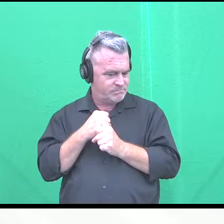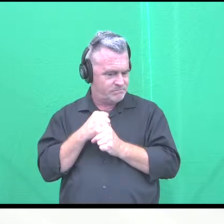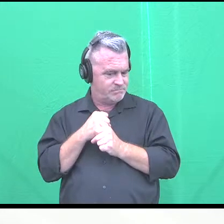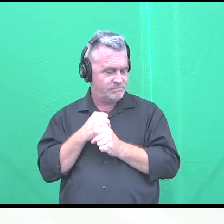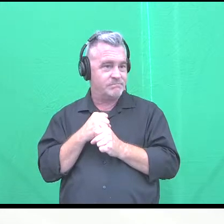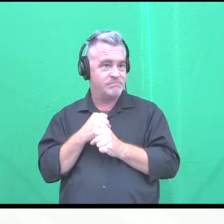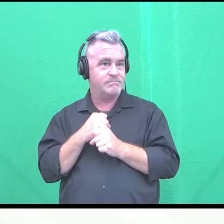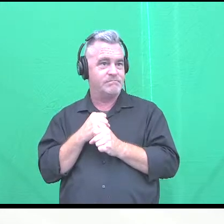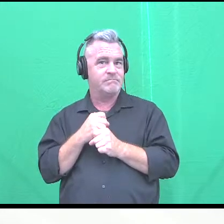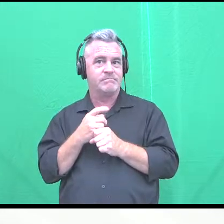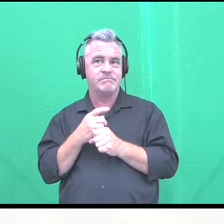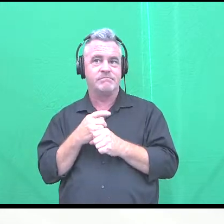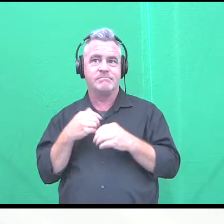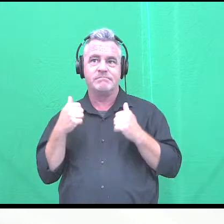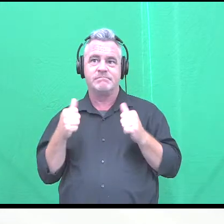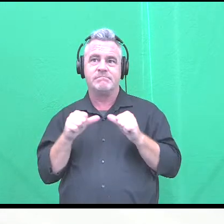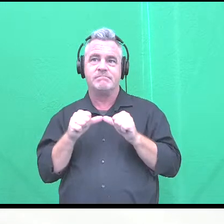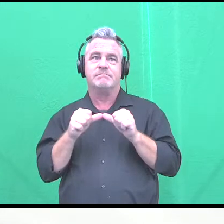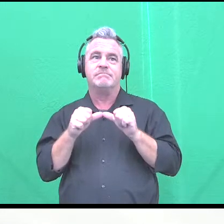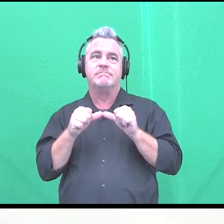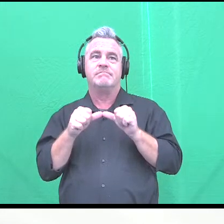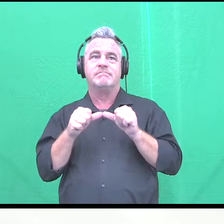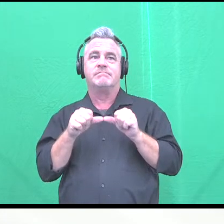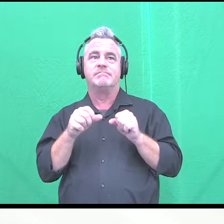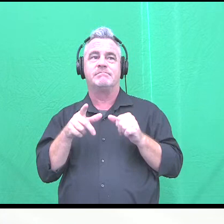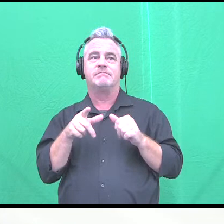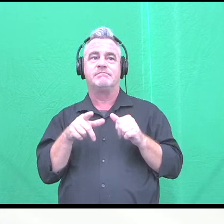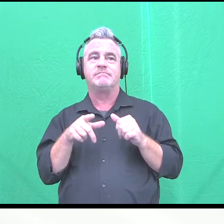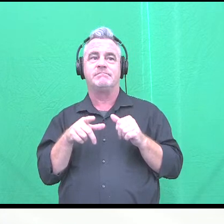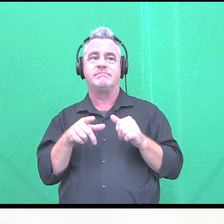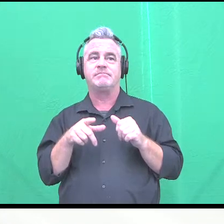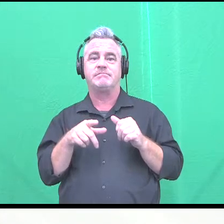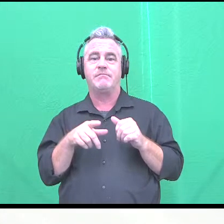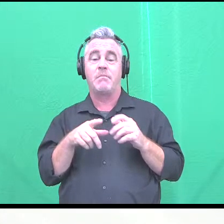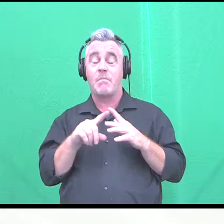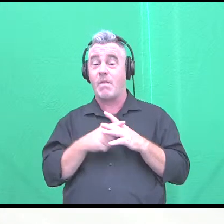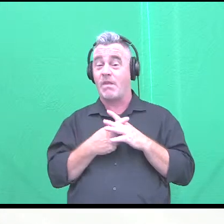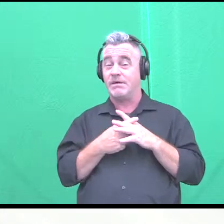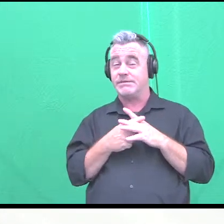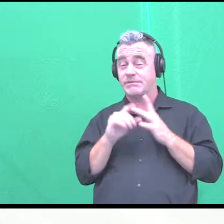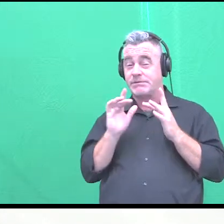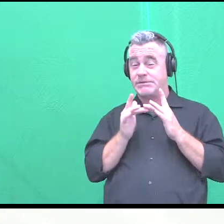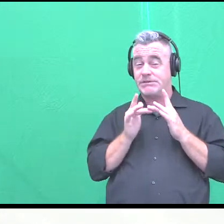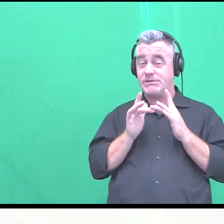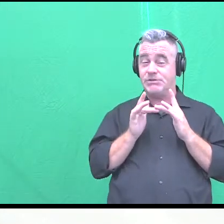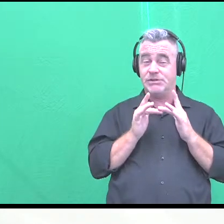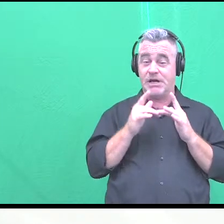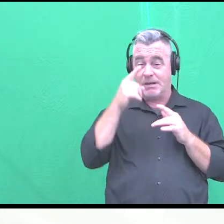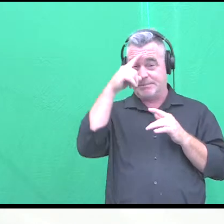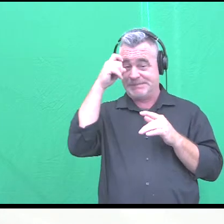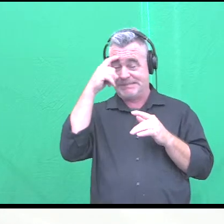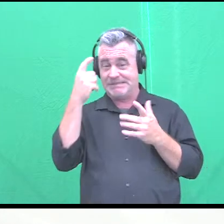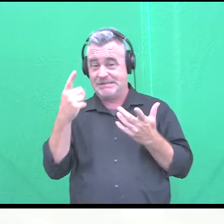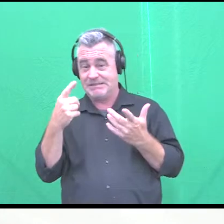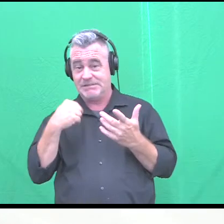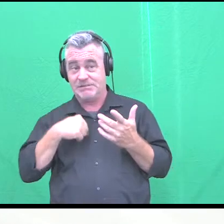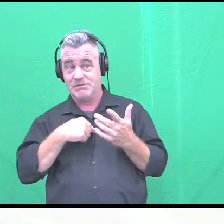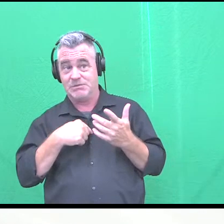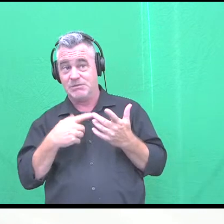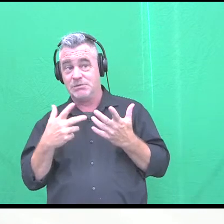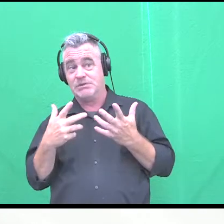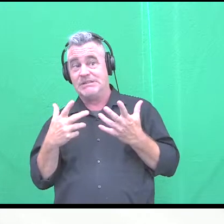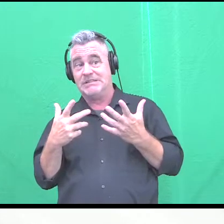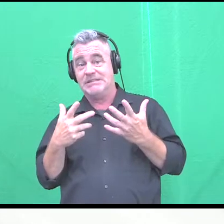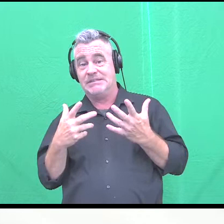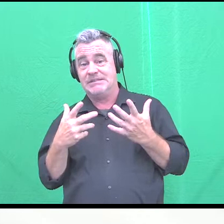Thank you. Even though we actually started doing them virtually because we just really,